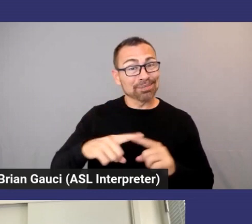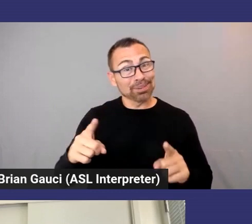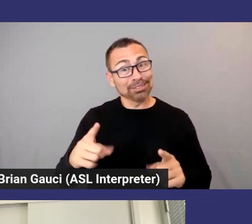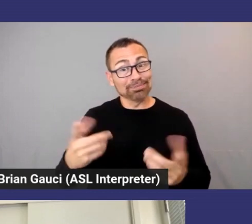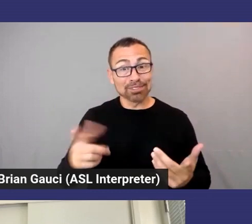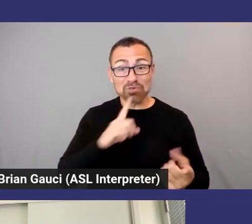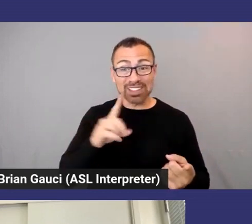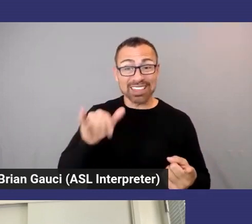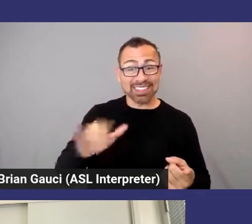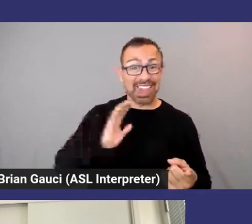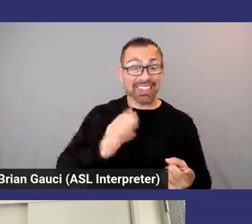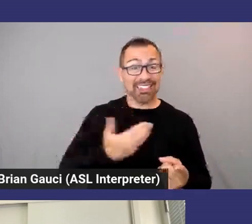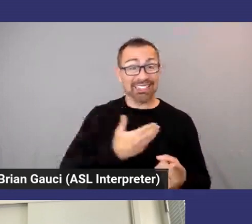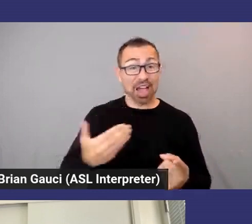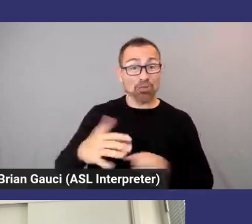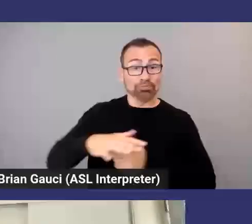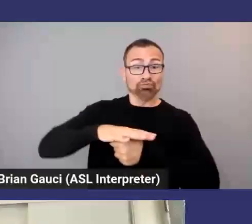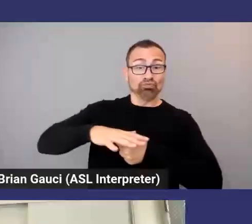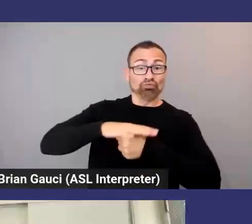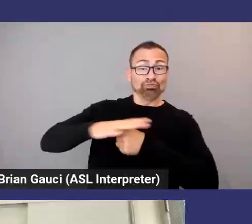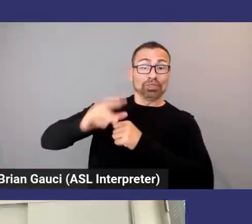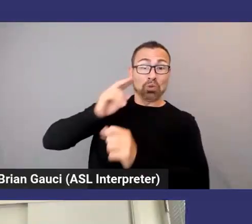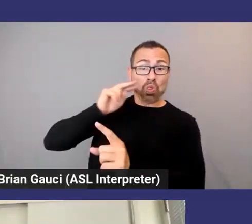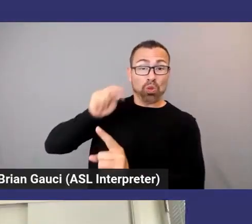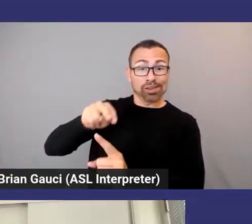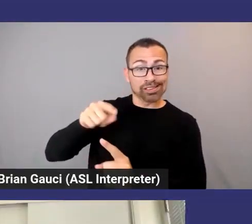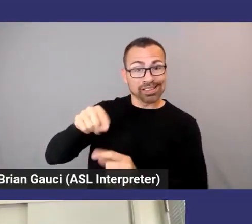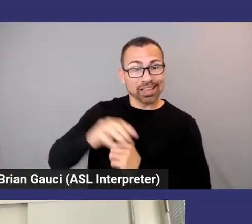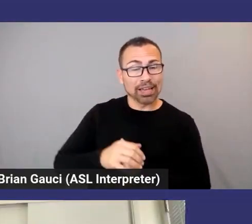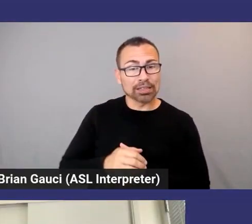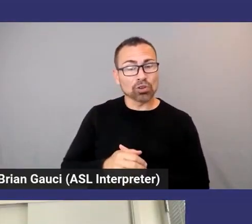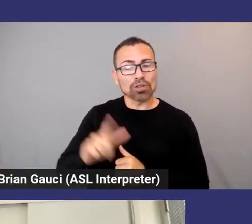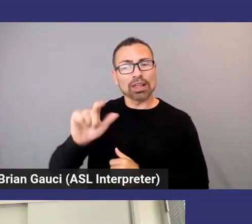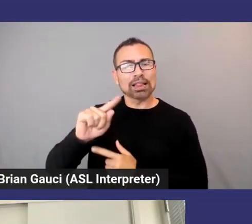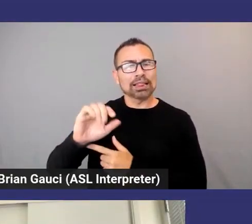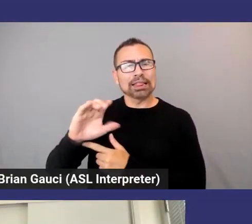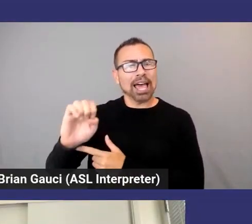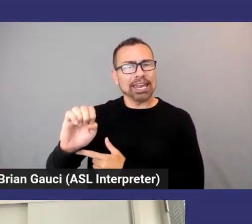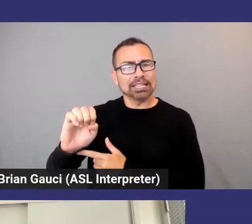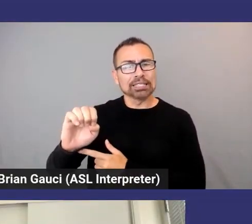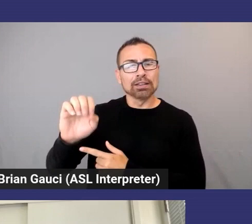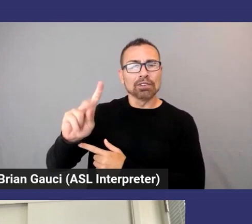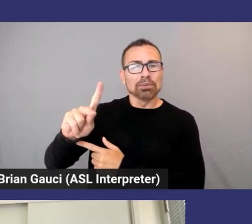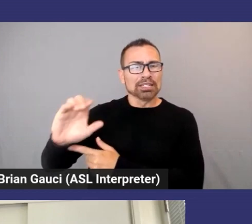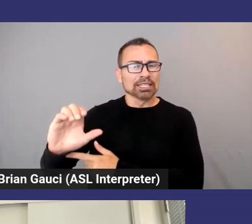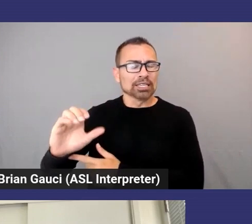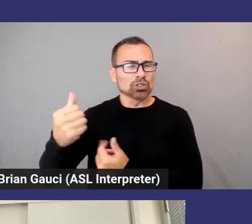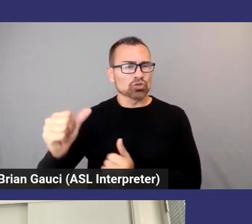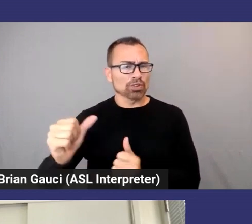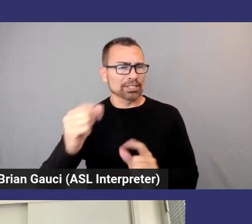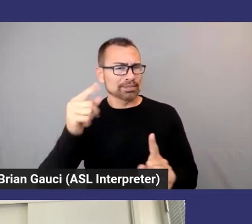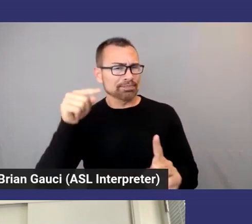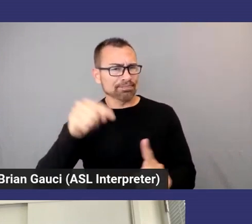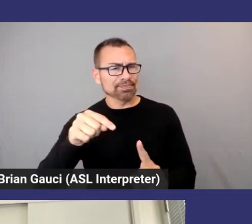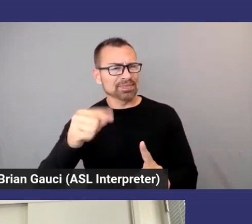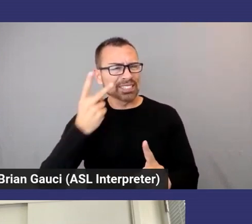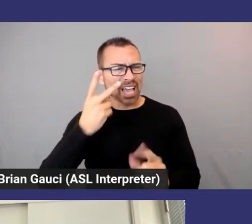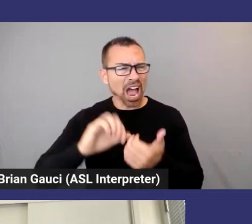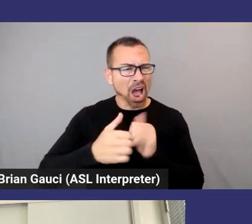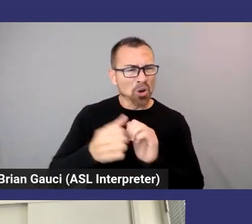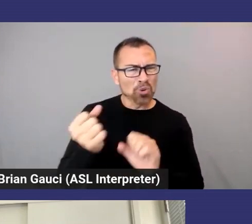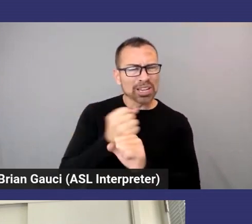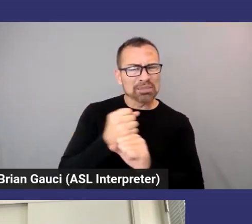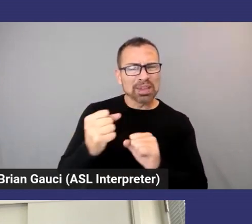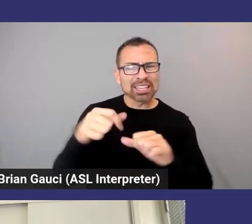really kind of trying to target is how do we make this simpler? How do we provide a managed service for all of those things,